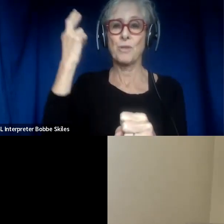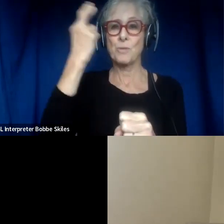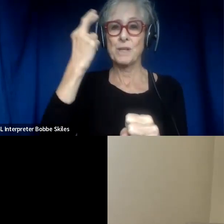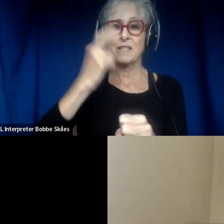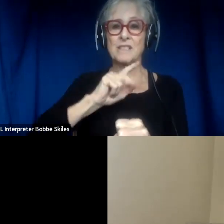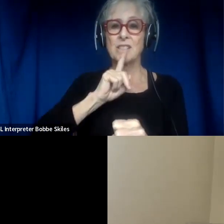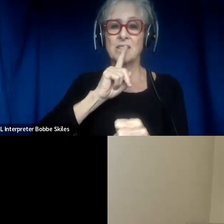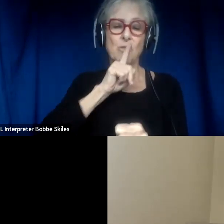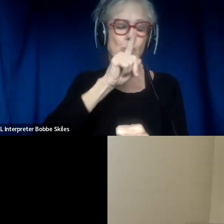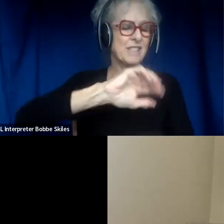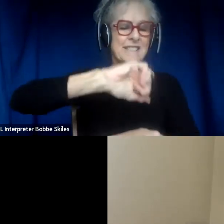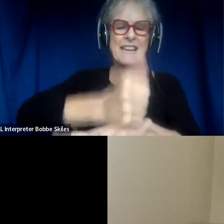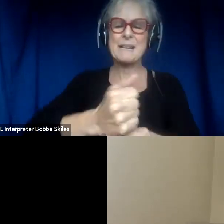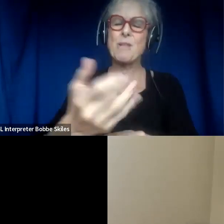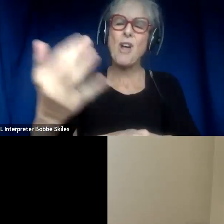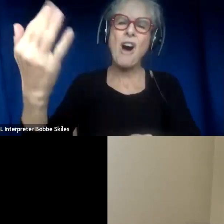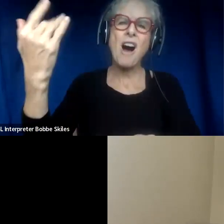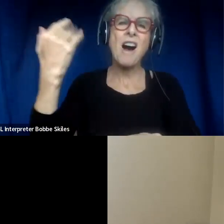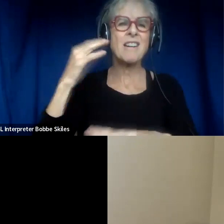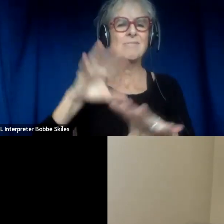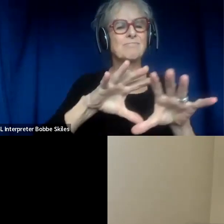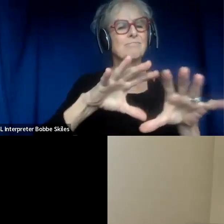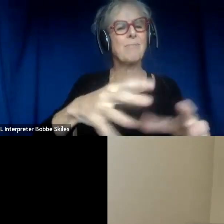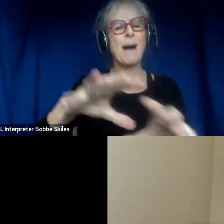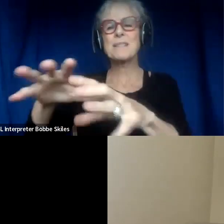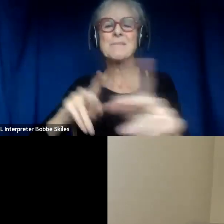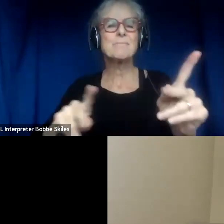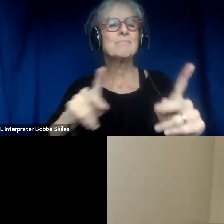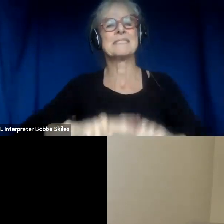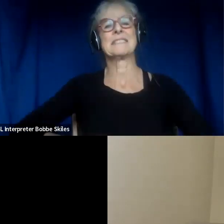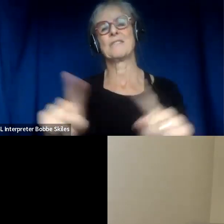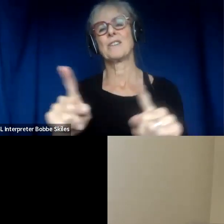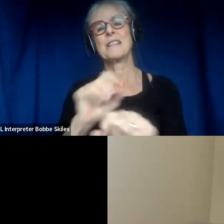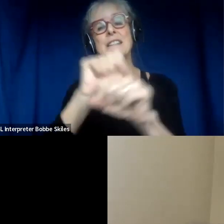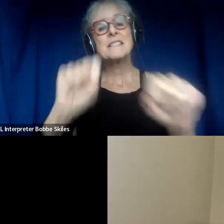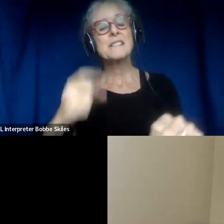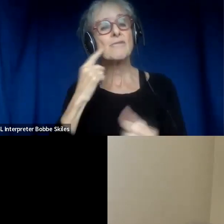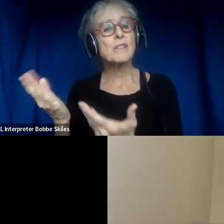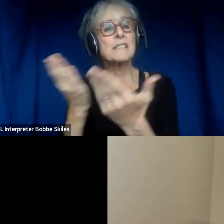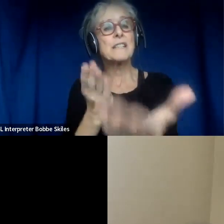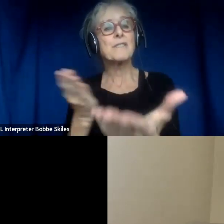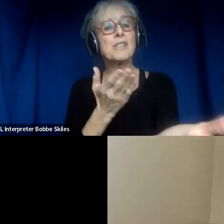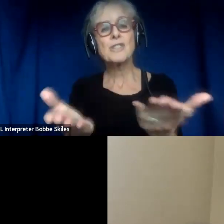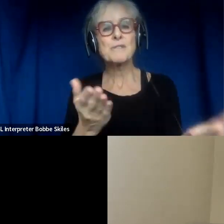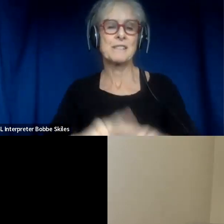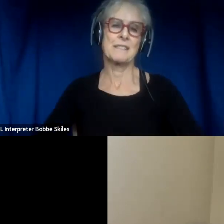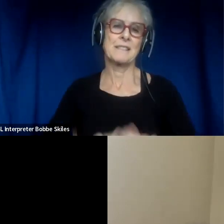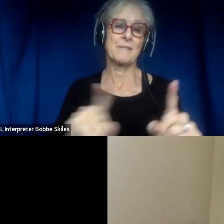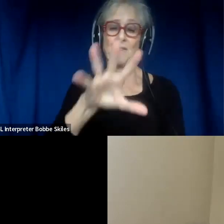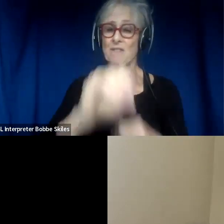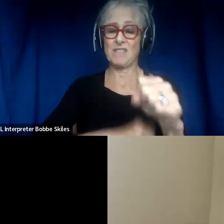when populations were different. The system of delivery was different. 50 years ago, we didn't have the internet. We didn't